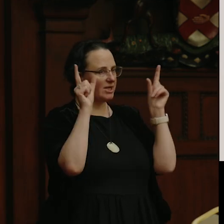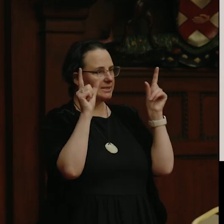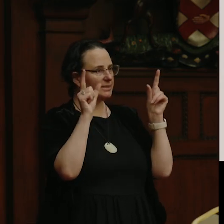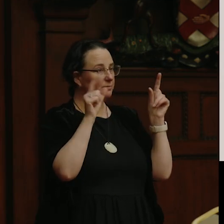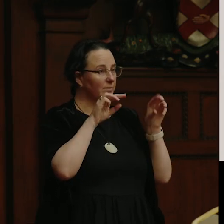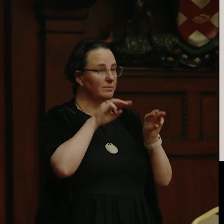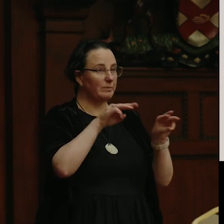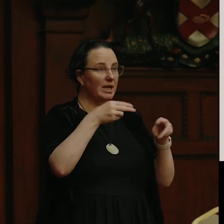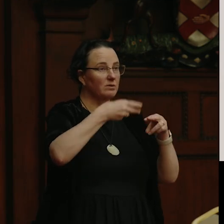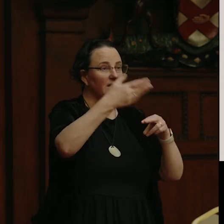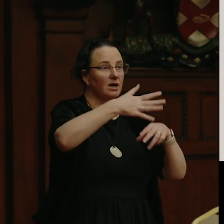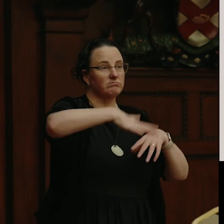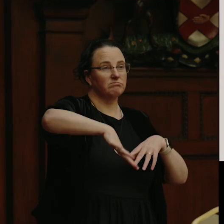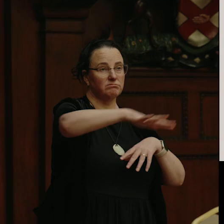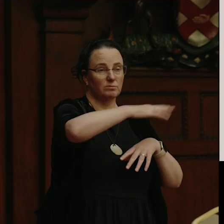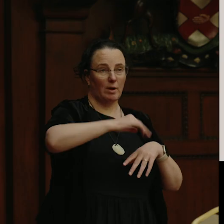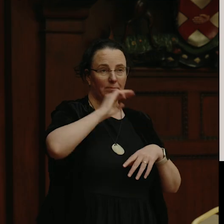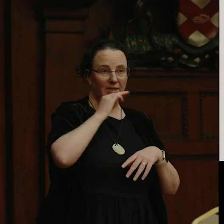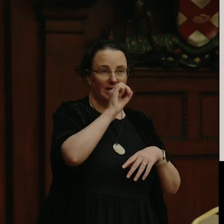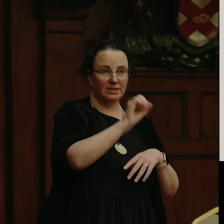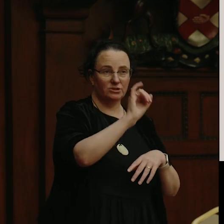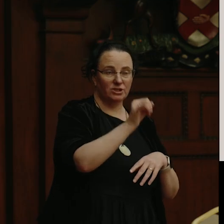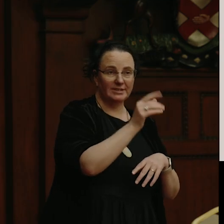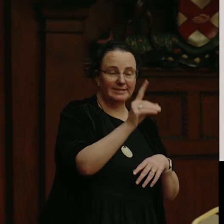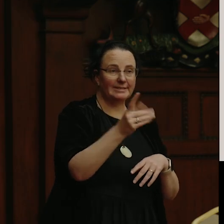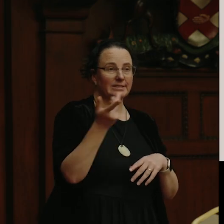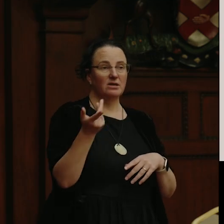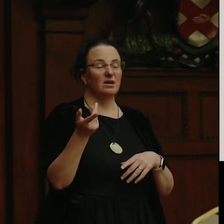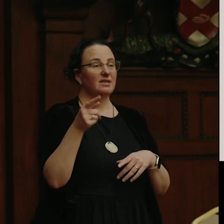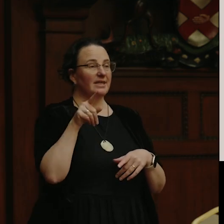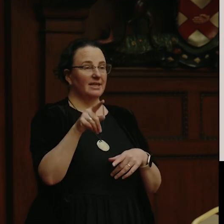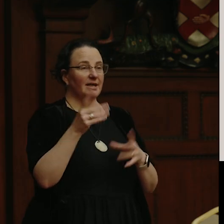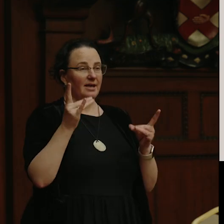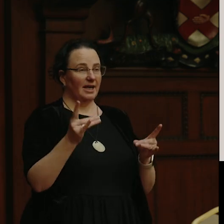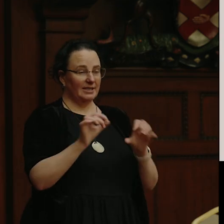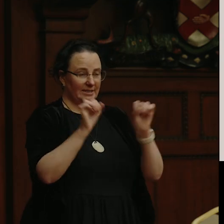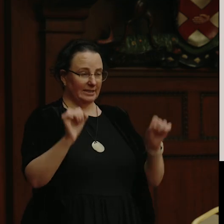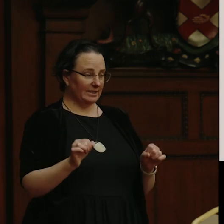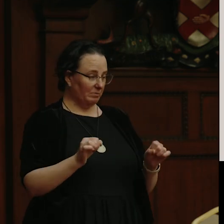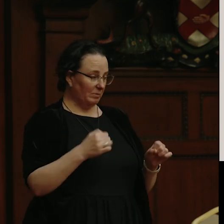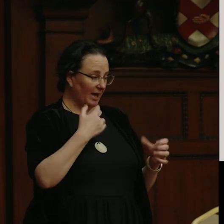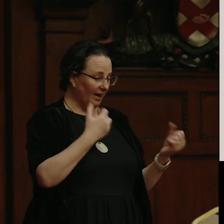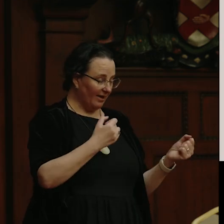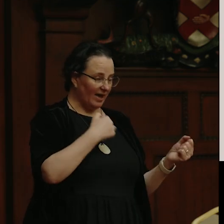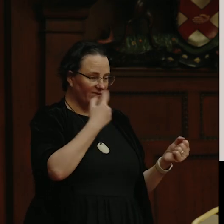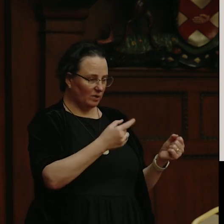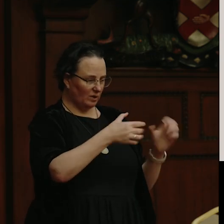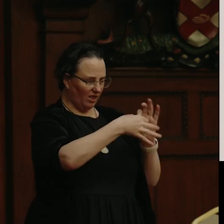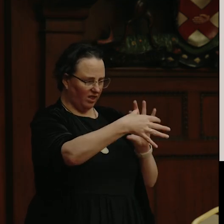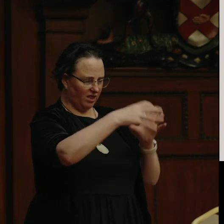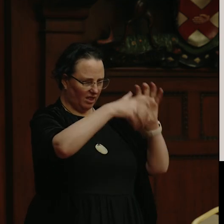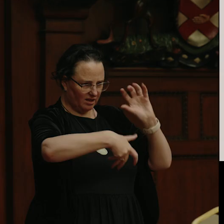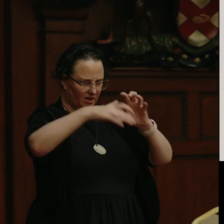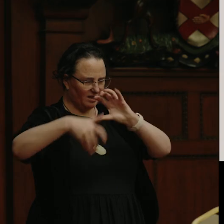public about Sjögren's disease, the lack of coordination in the health system, and the inherent uncertainty associated